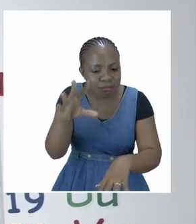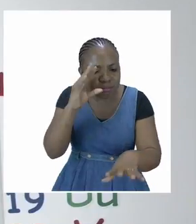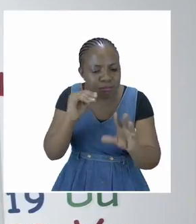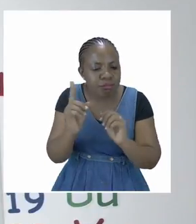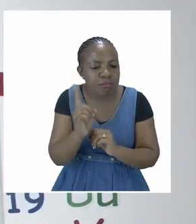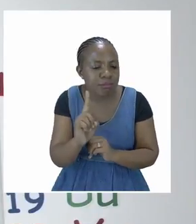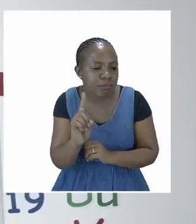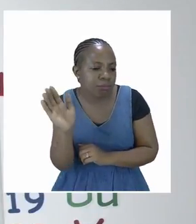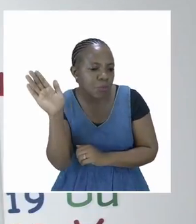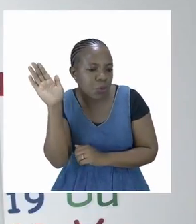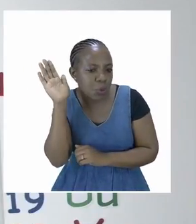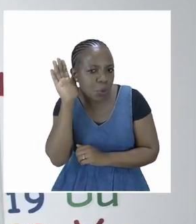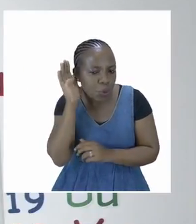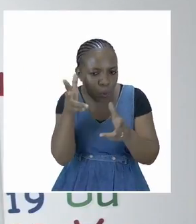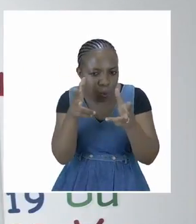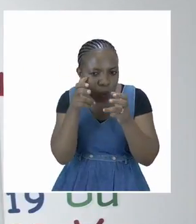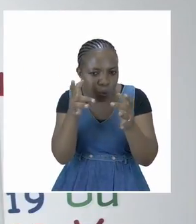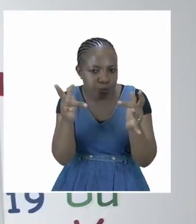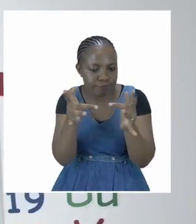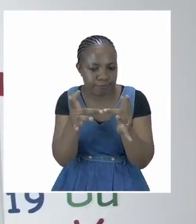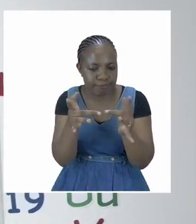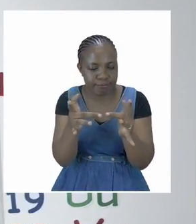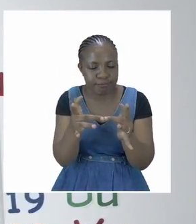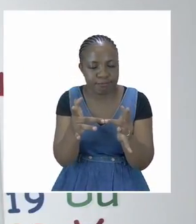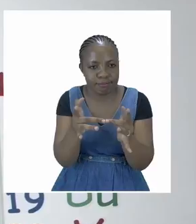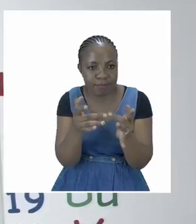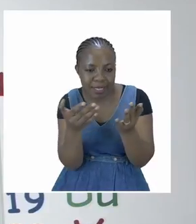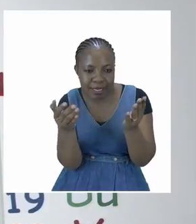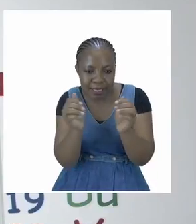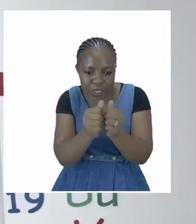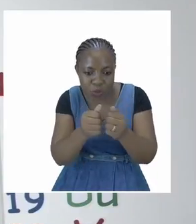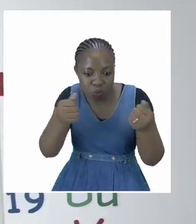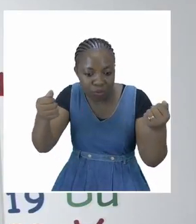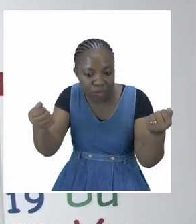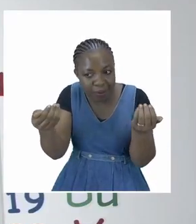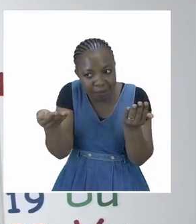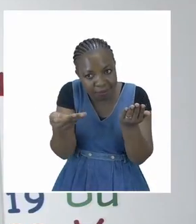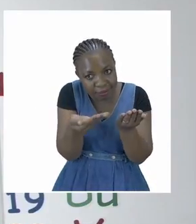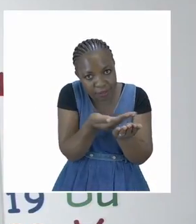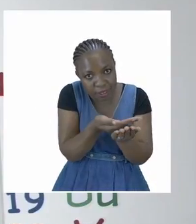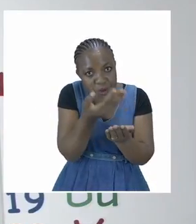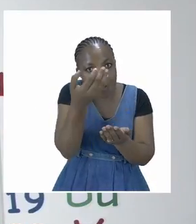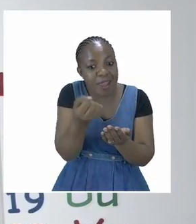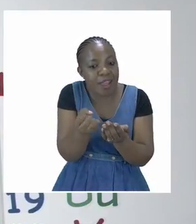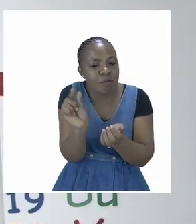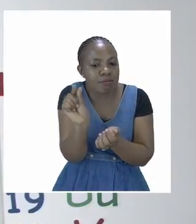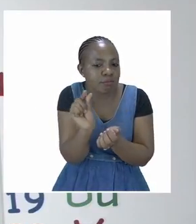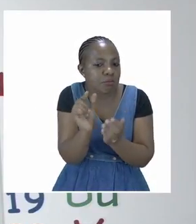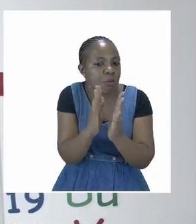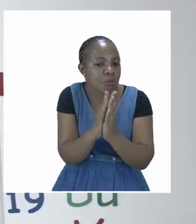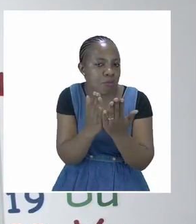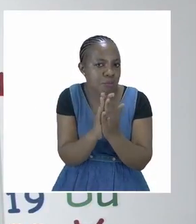or watching online. Inside the newspapers, there is an insert of the lesson